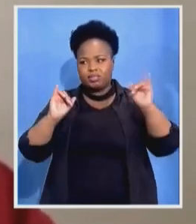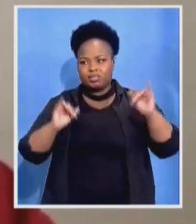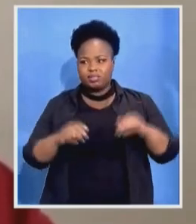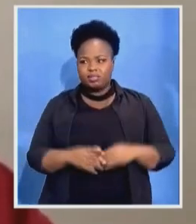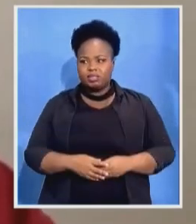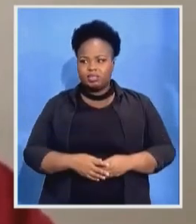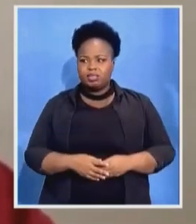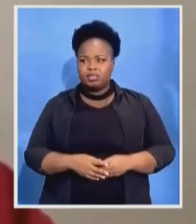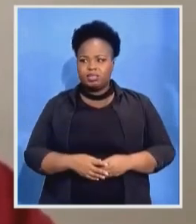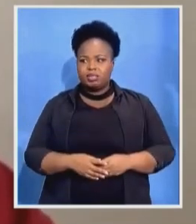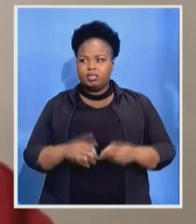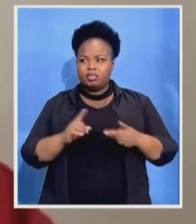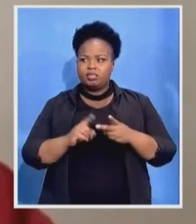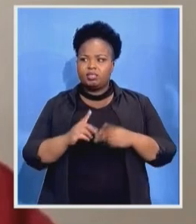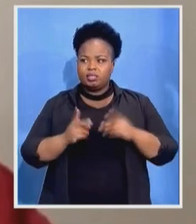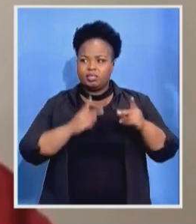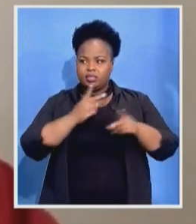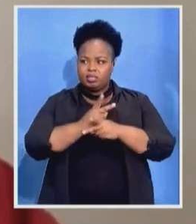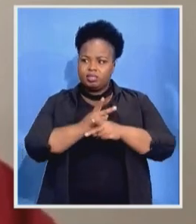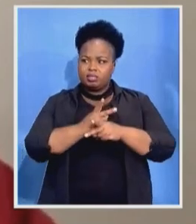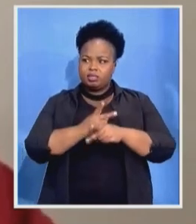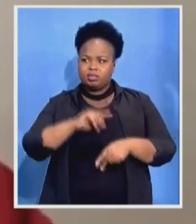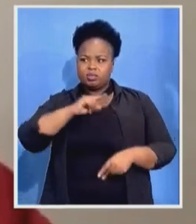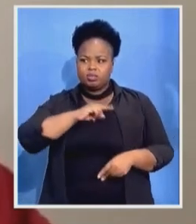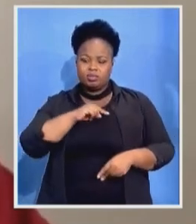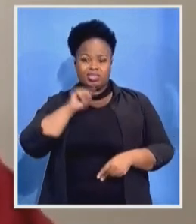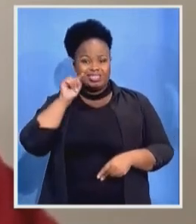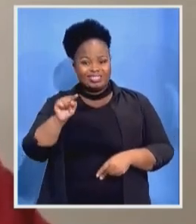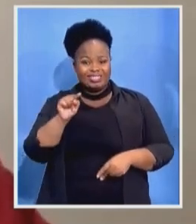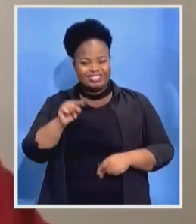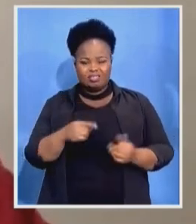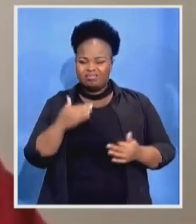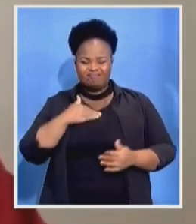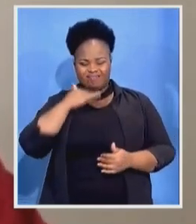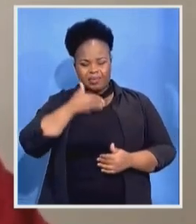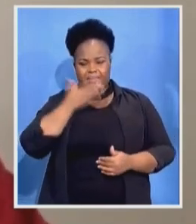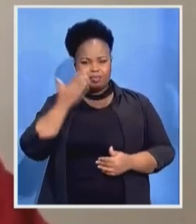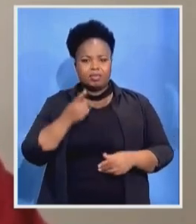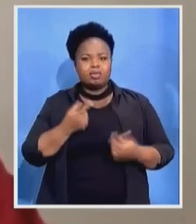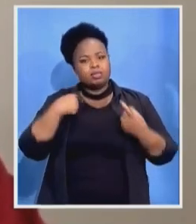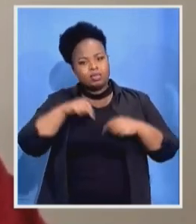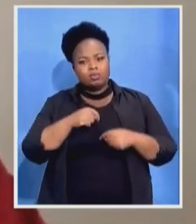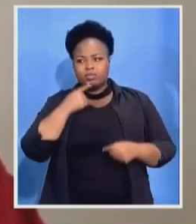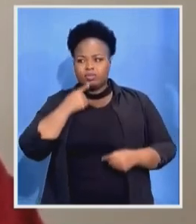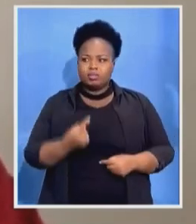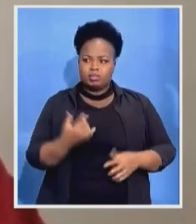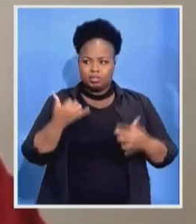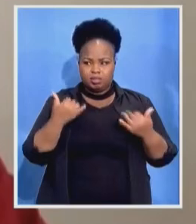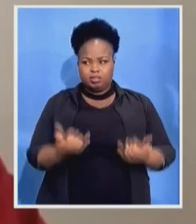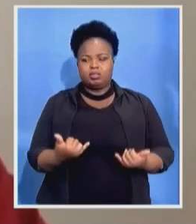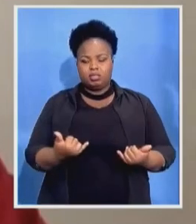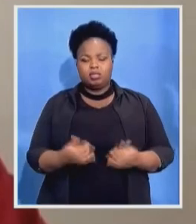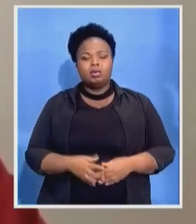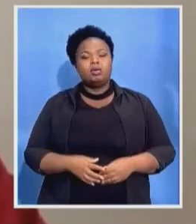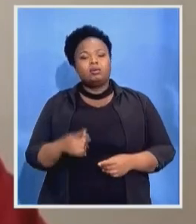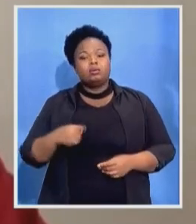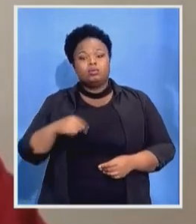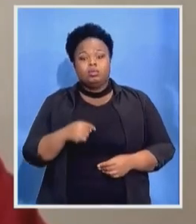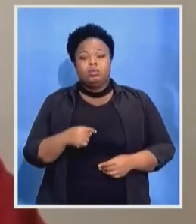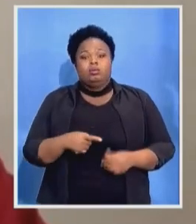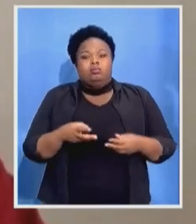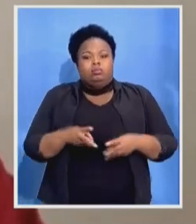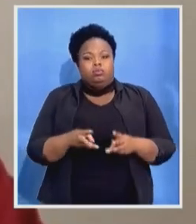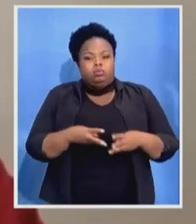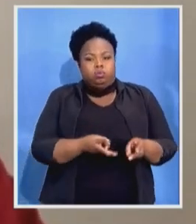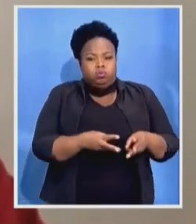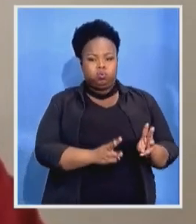is far from adequate. We are calling for now talking about measuring the performance of our economy. We must